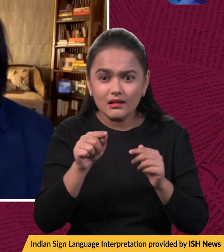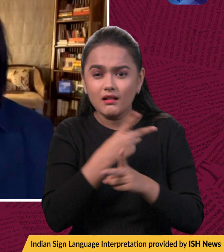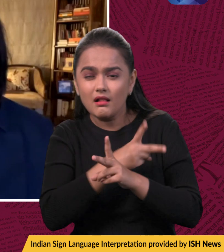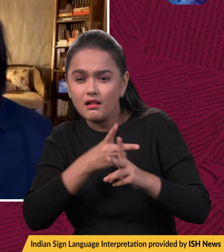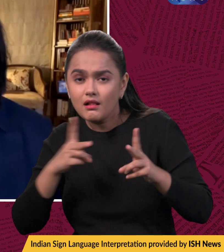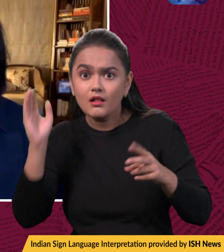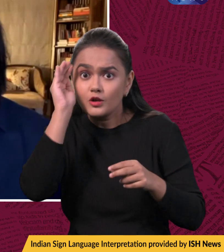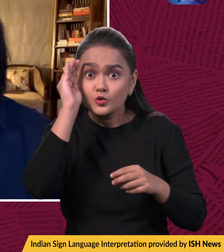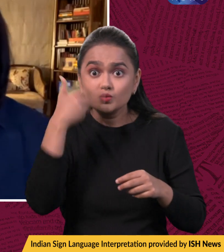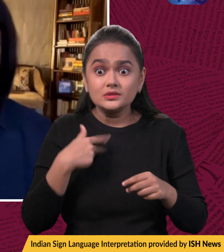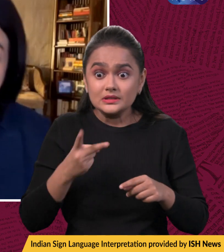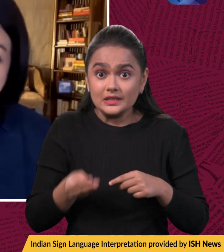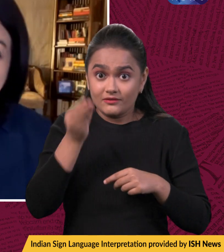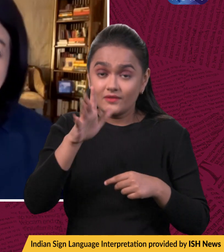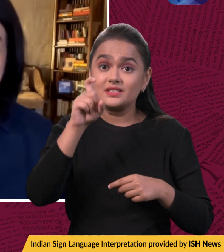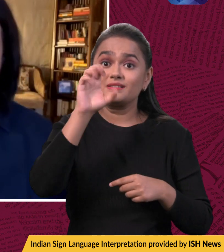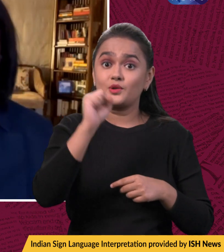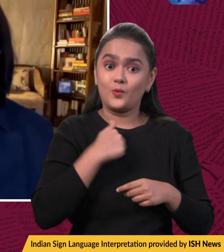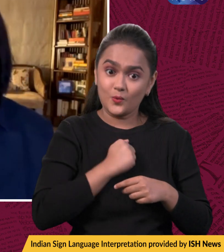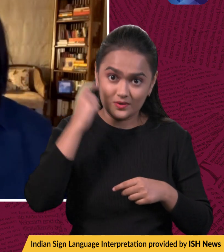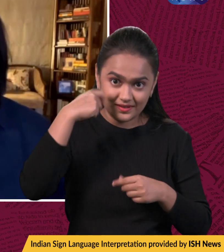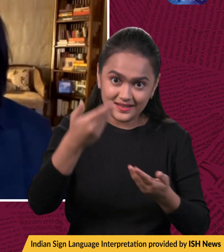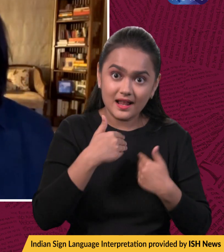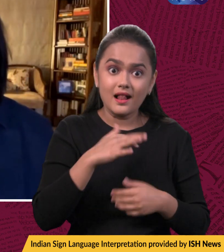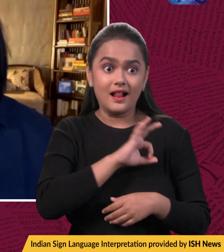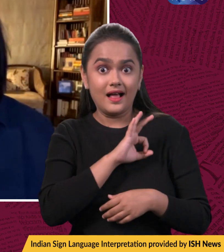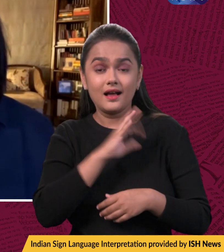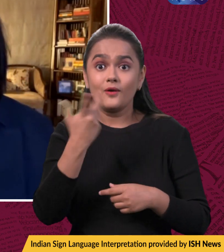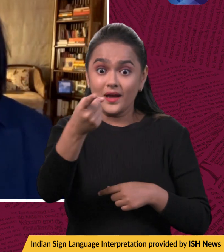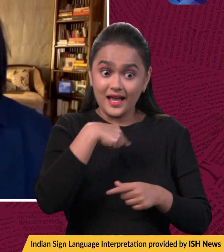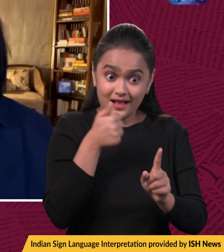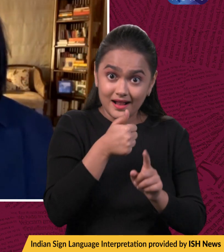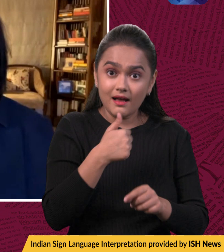various developments in the news. Subscribe to our channel, like the videos.